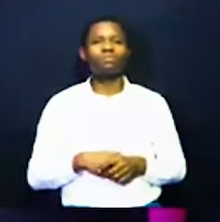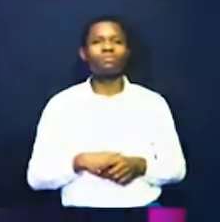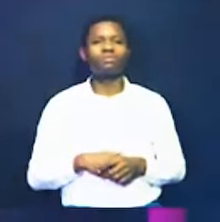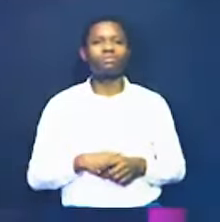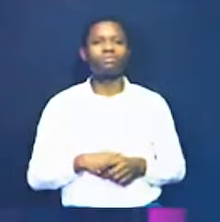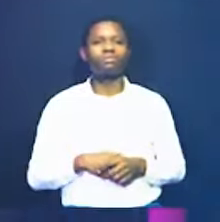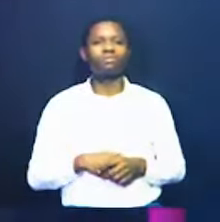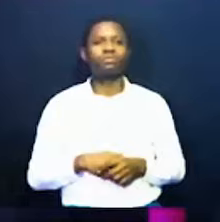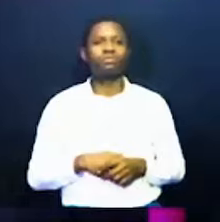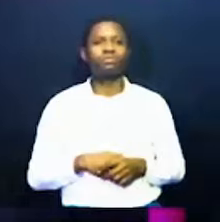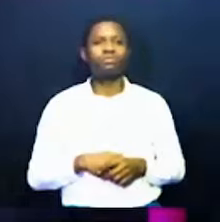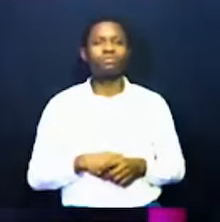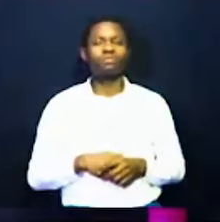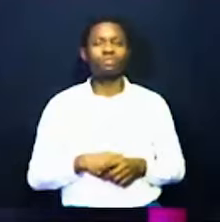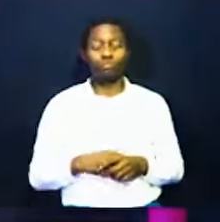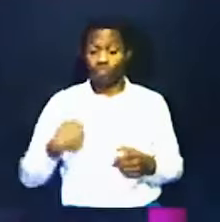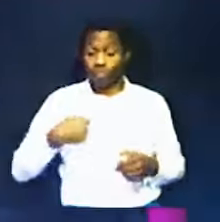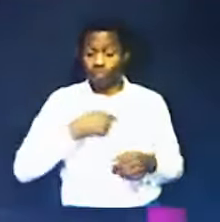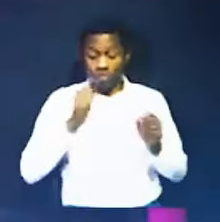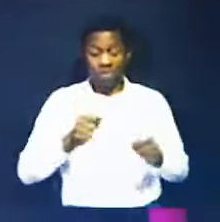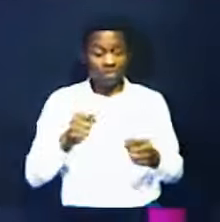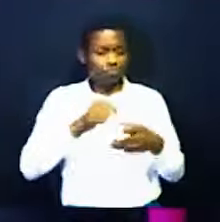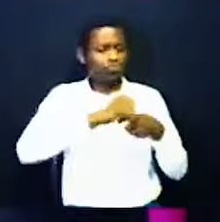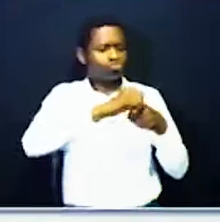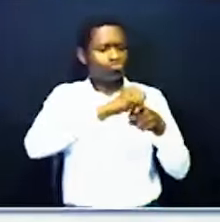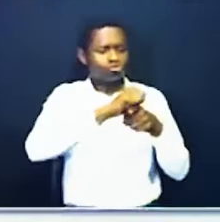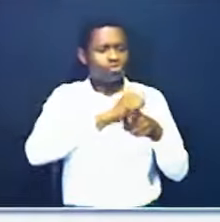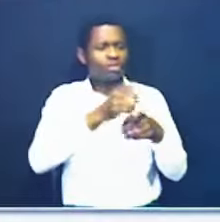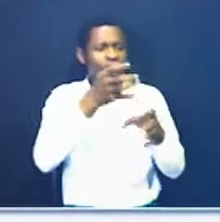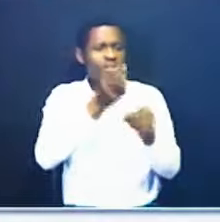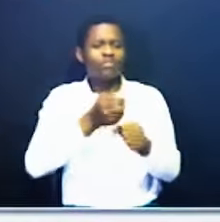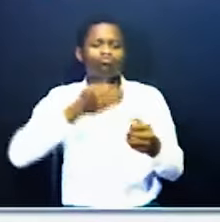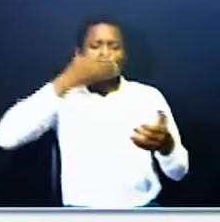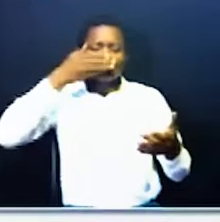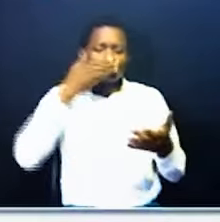We can raise the best husbands. We